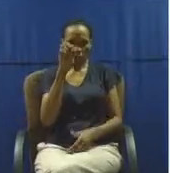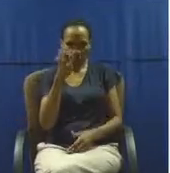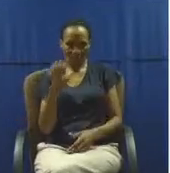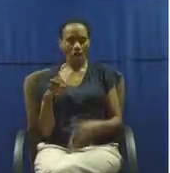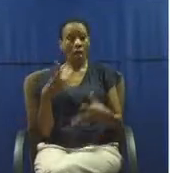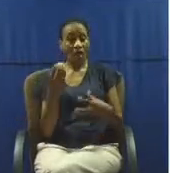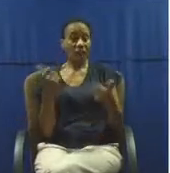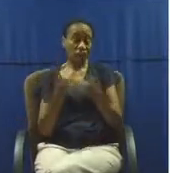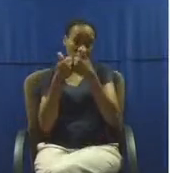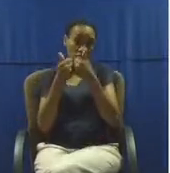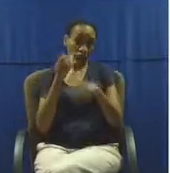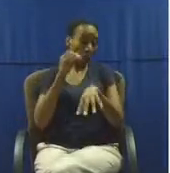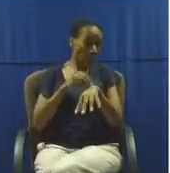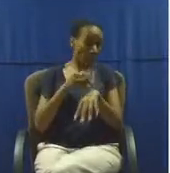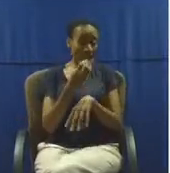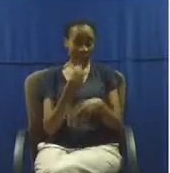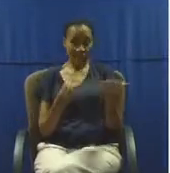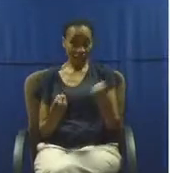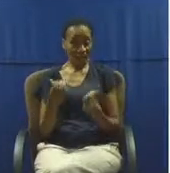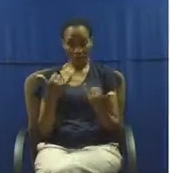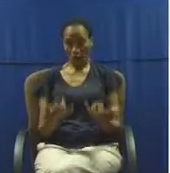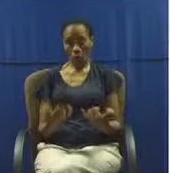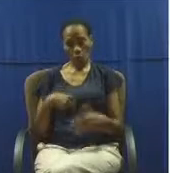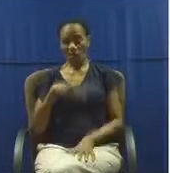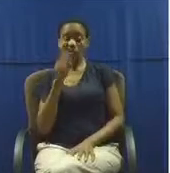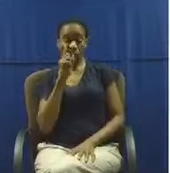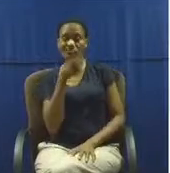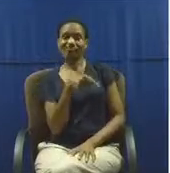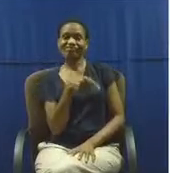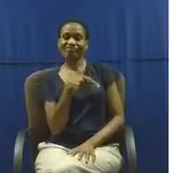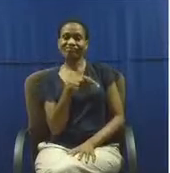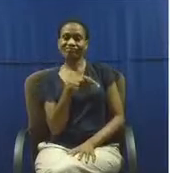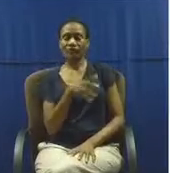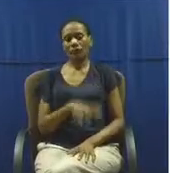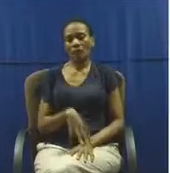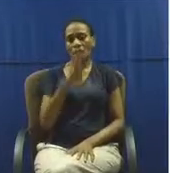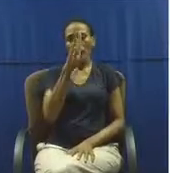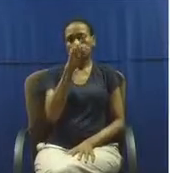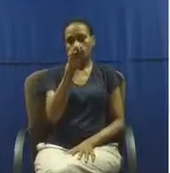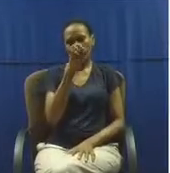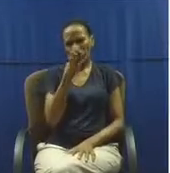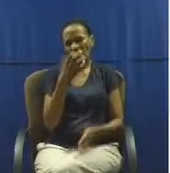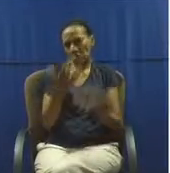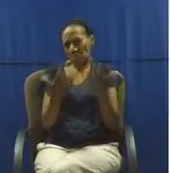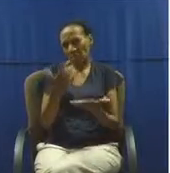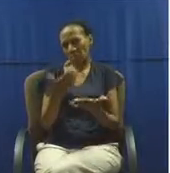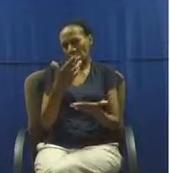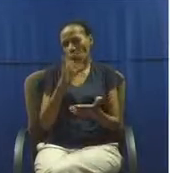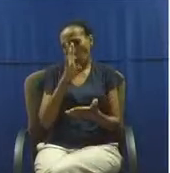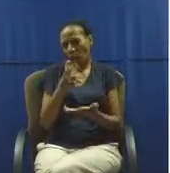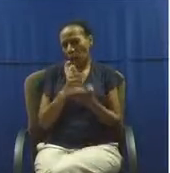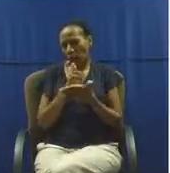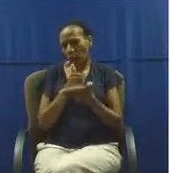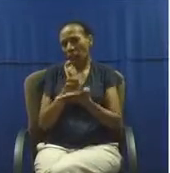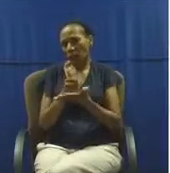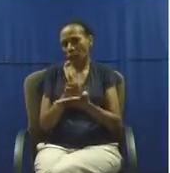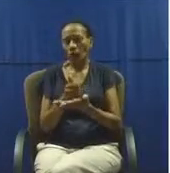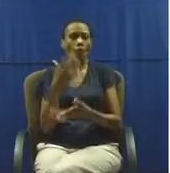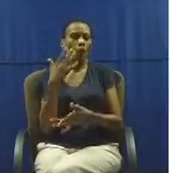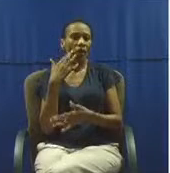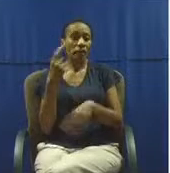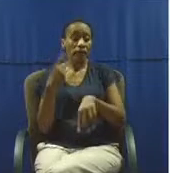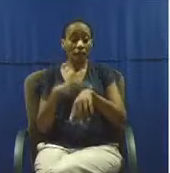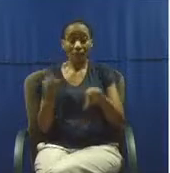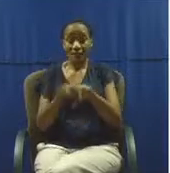financial challenge, which we are looking at. Dinel would also help us in the times that we live in, like